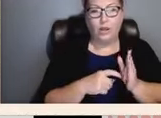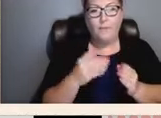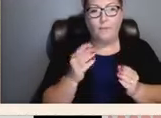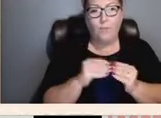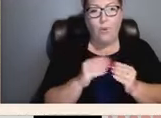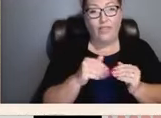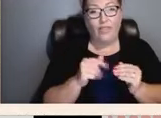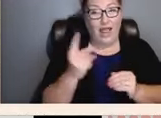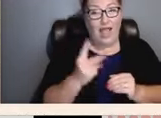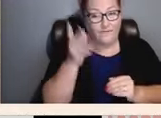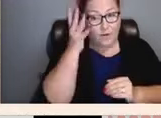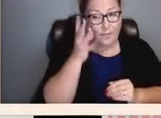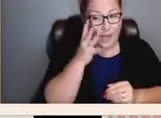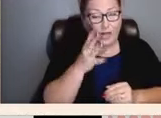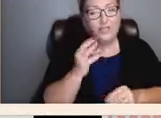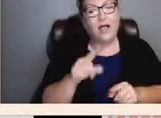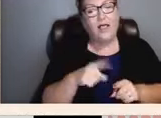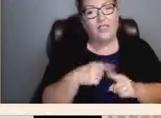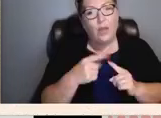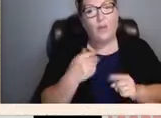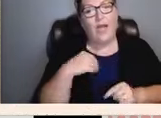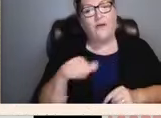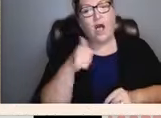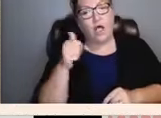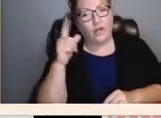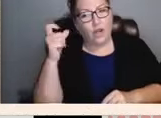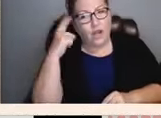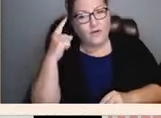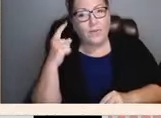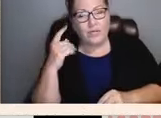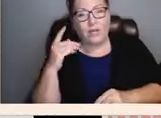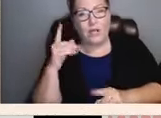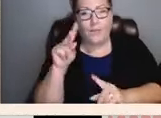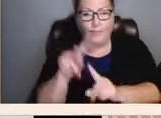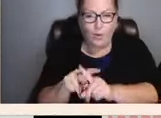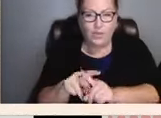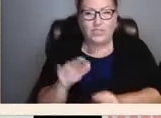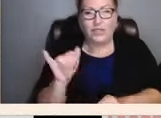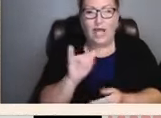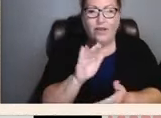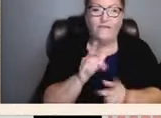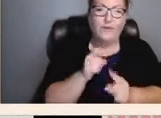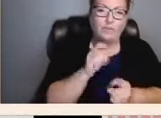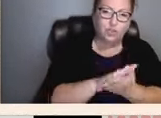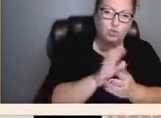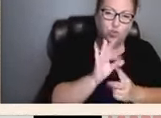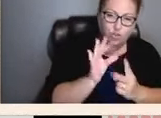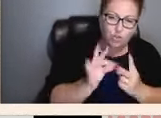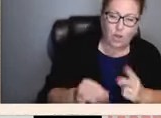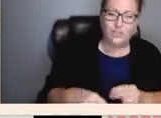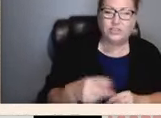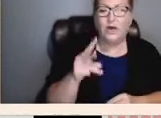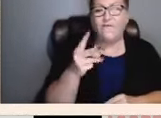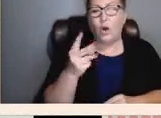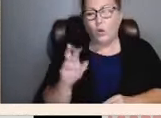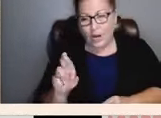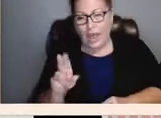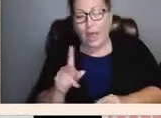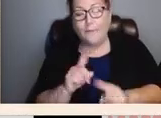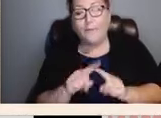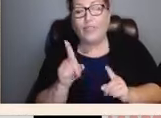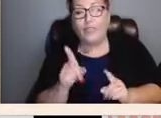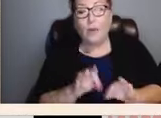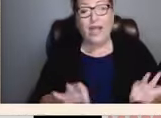And then we have other government appointees from like school choice and voc rehab. But they were instrumental